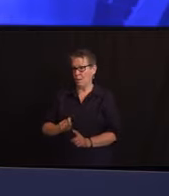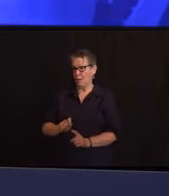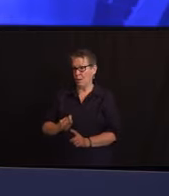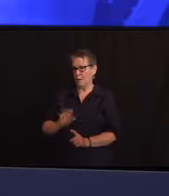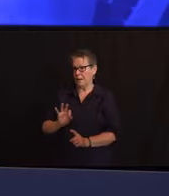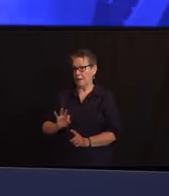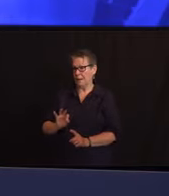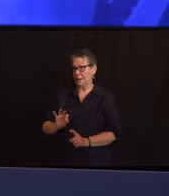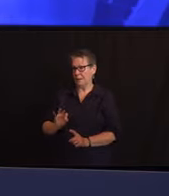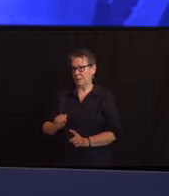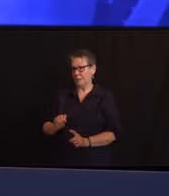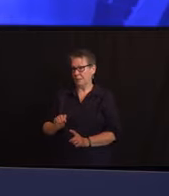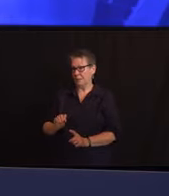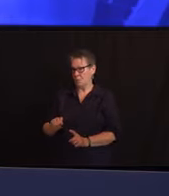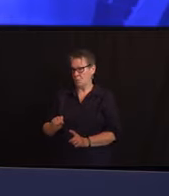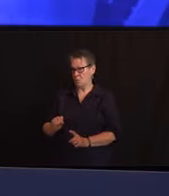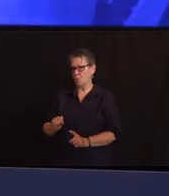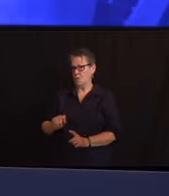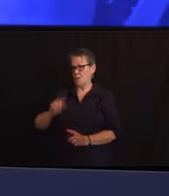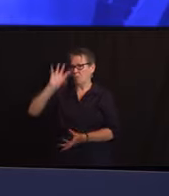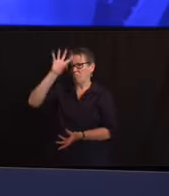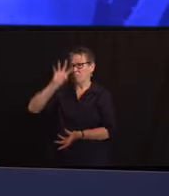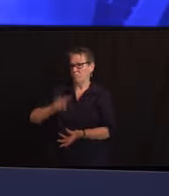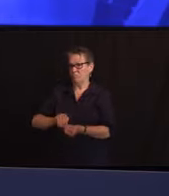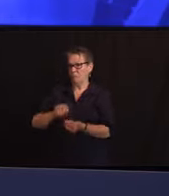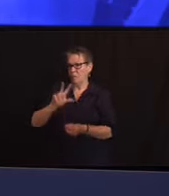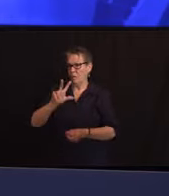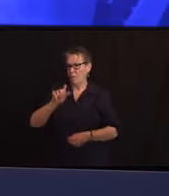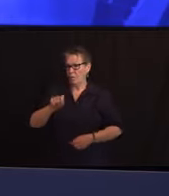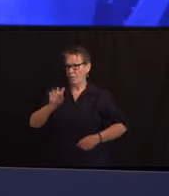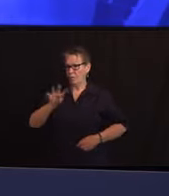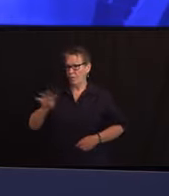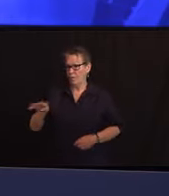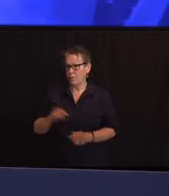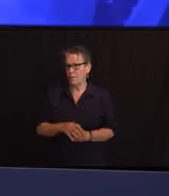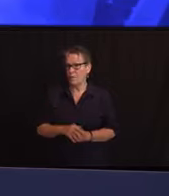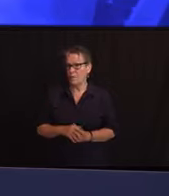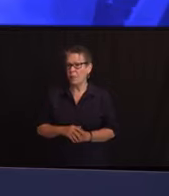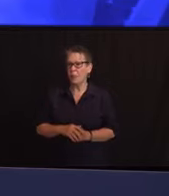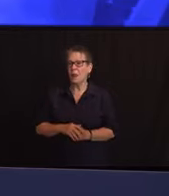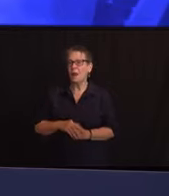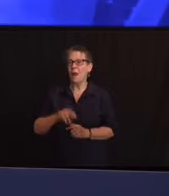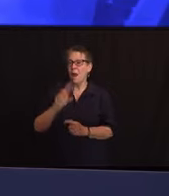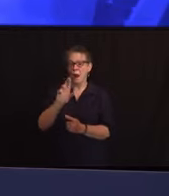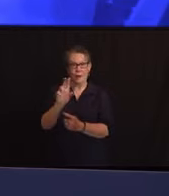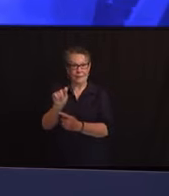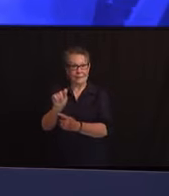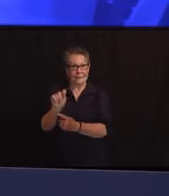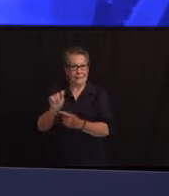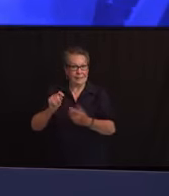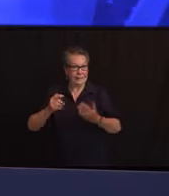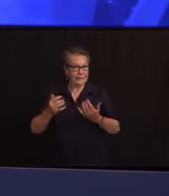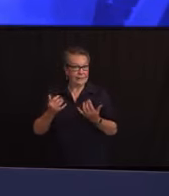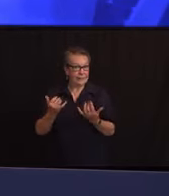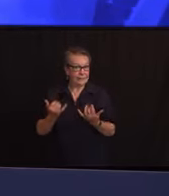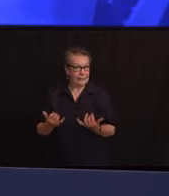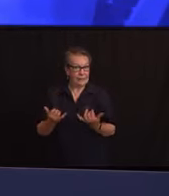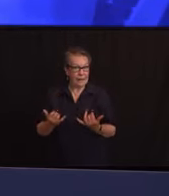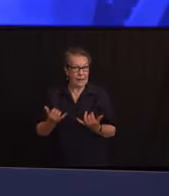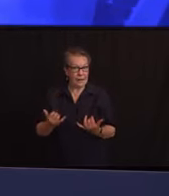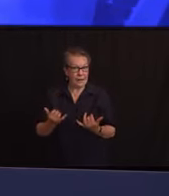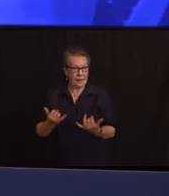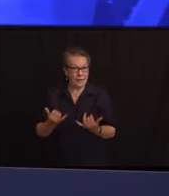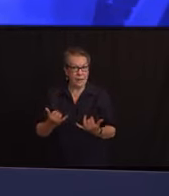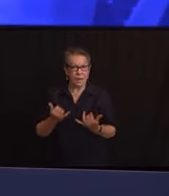3.90%. The rate of transmission, or the RT, the rate of transmission at a point in time,